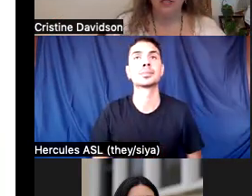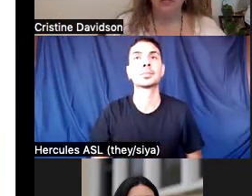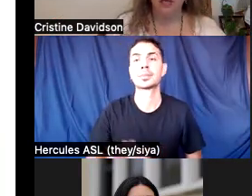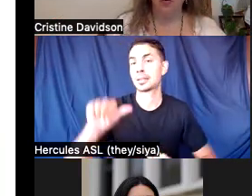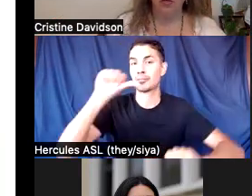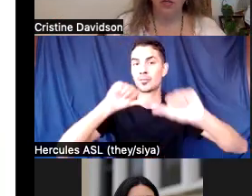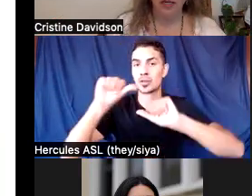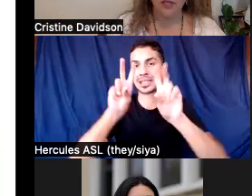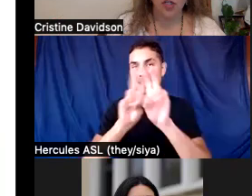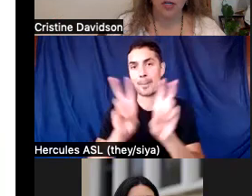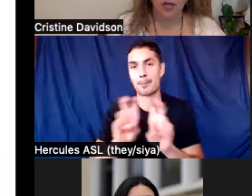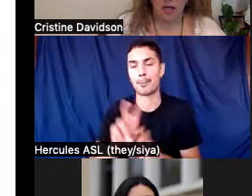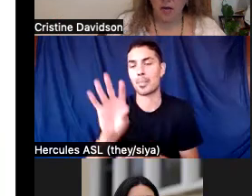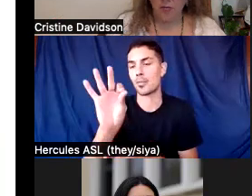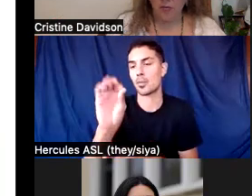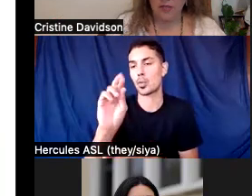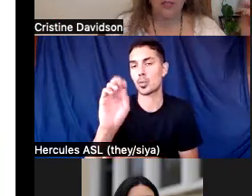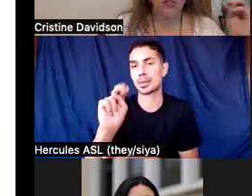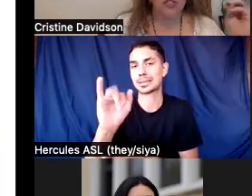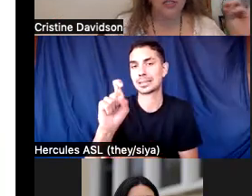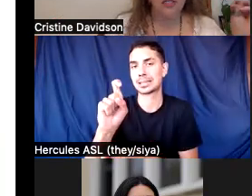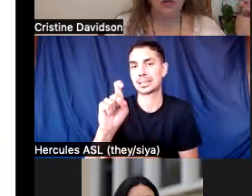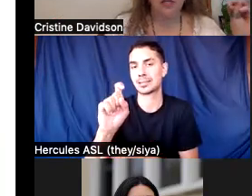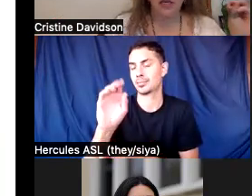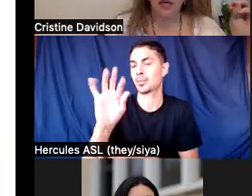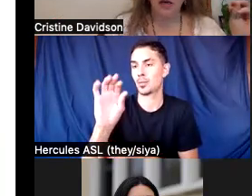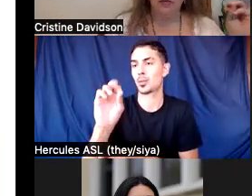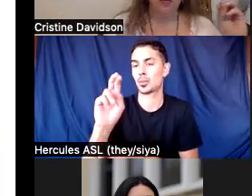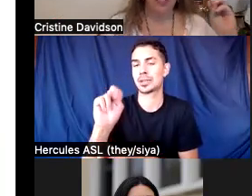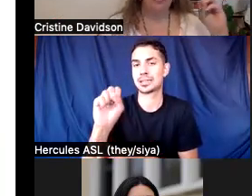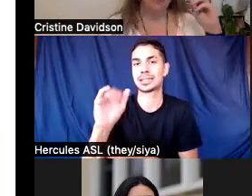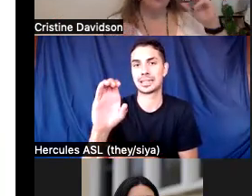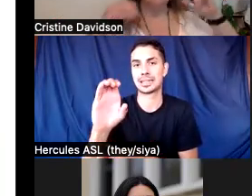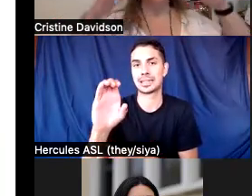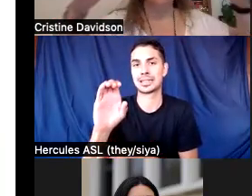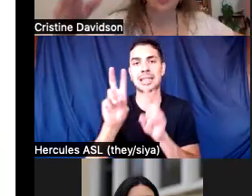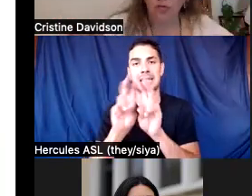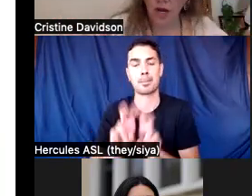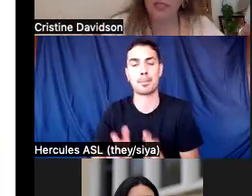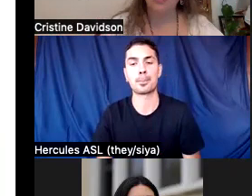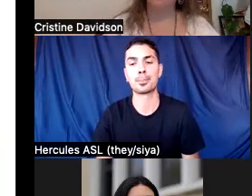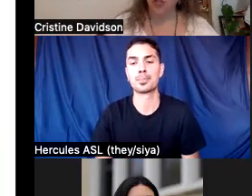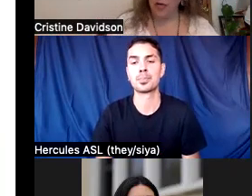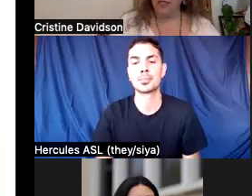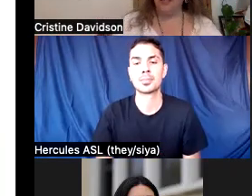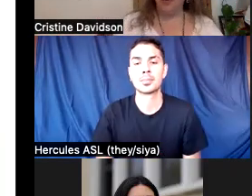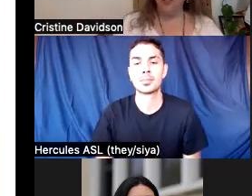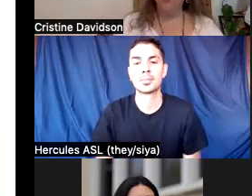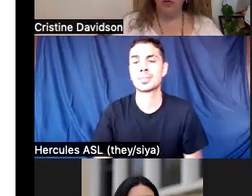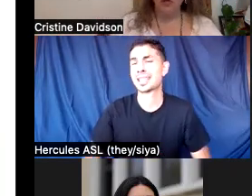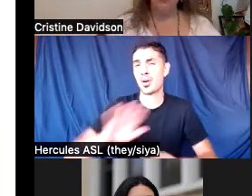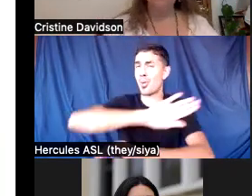of these systems that we'll engage in. But these are just things to be thinking of as we're kind of leading into the rest of the